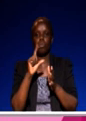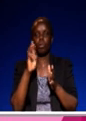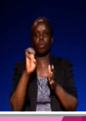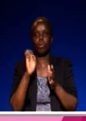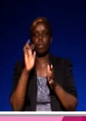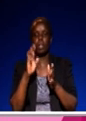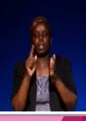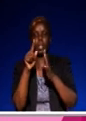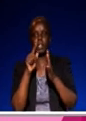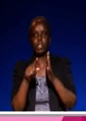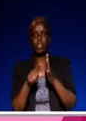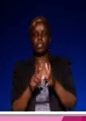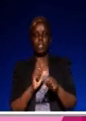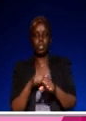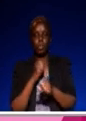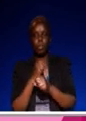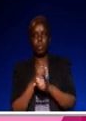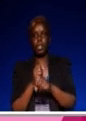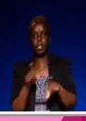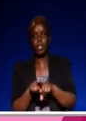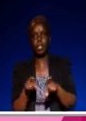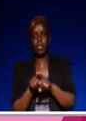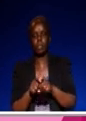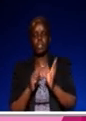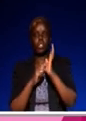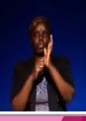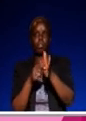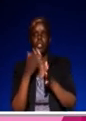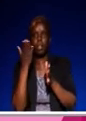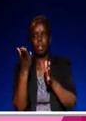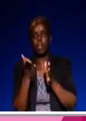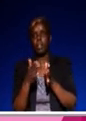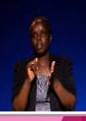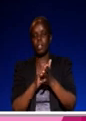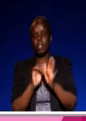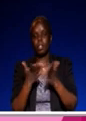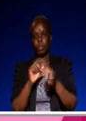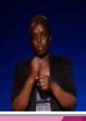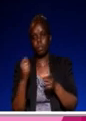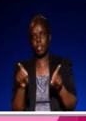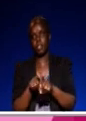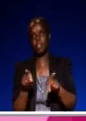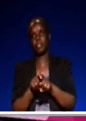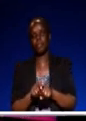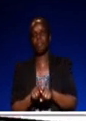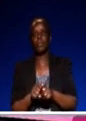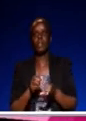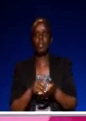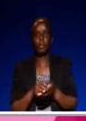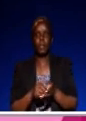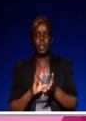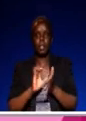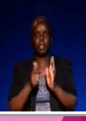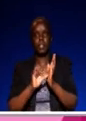So when you're writing the formula of sodium, as shown on the screen there, that is how you write it. Let's look at another